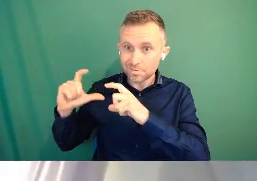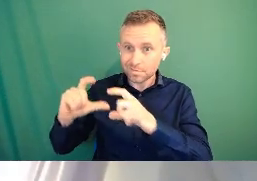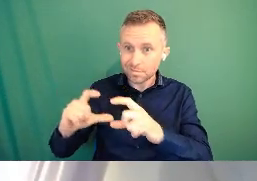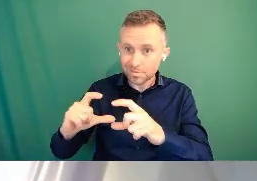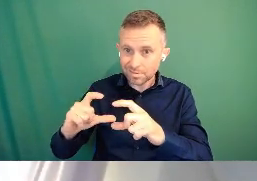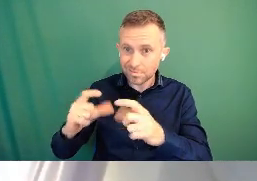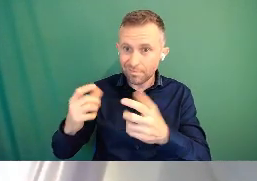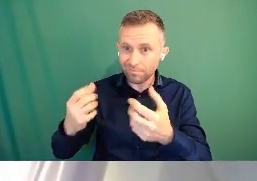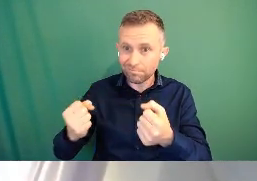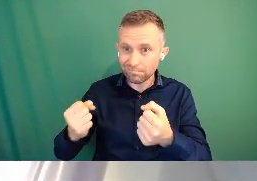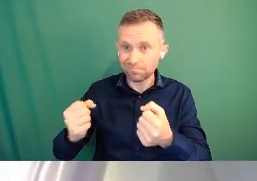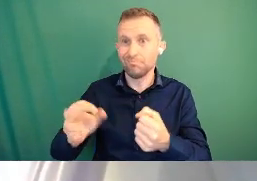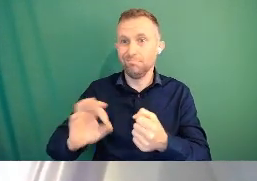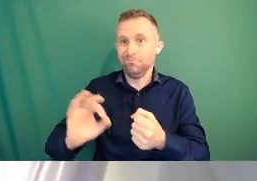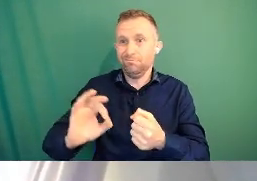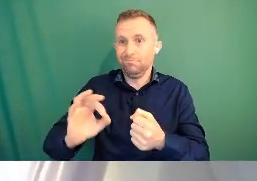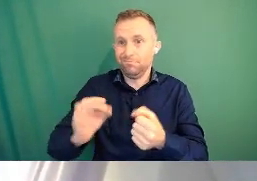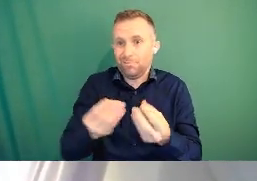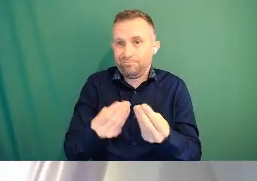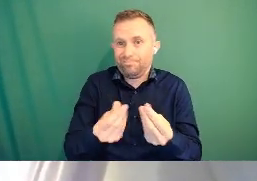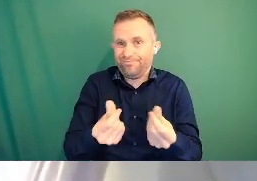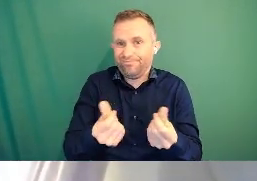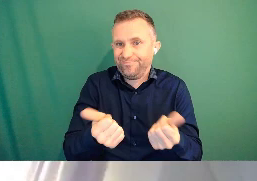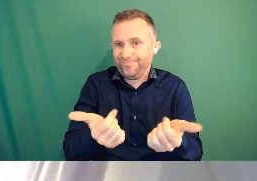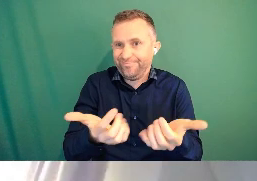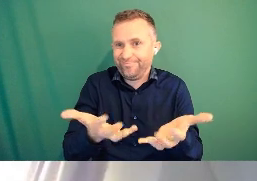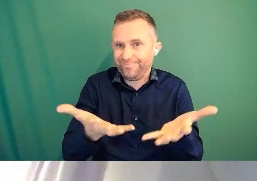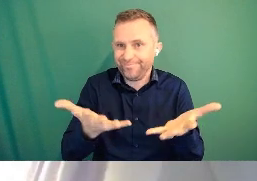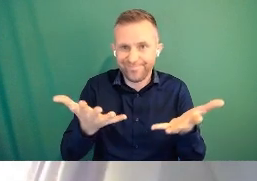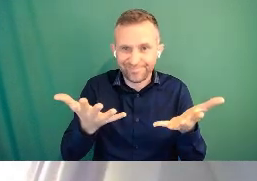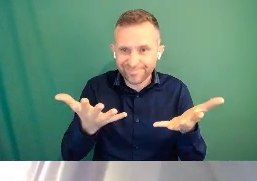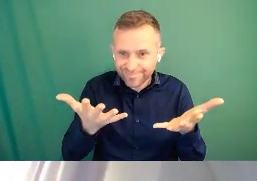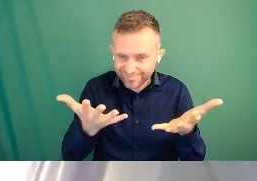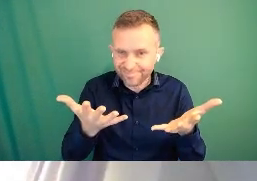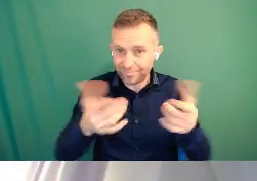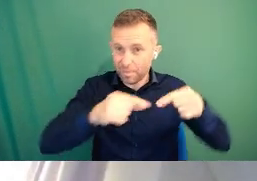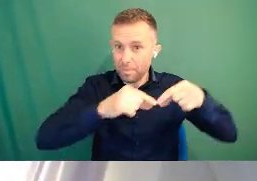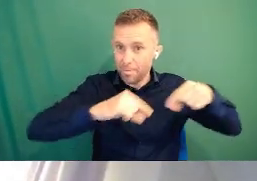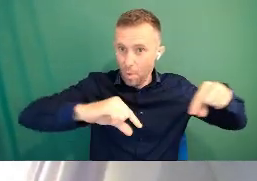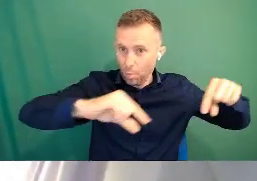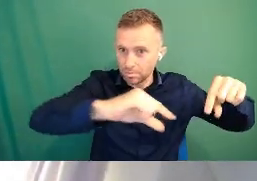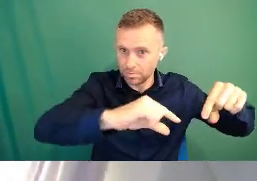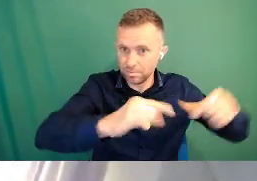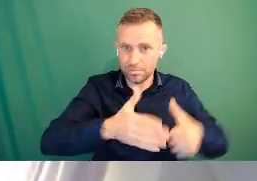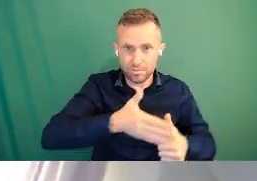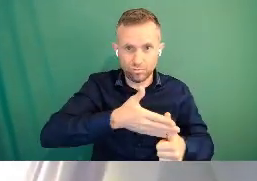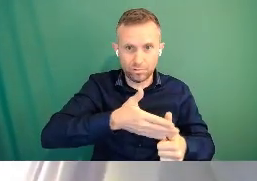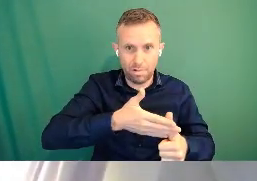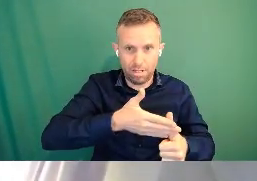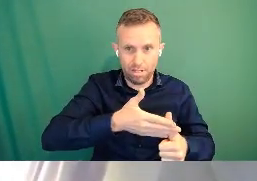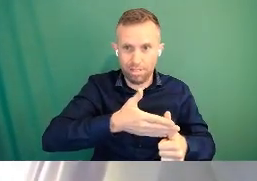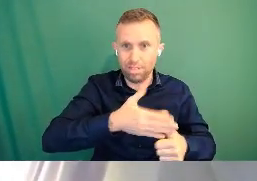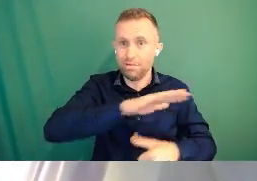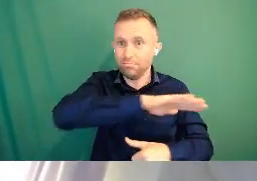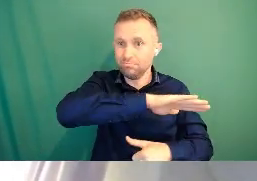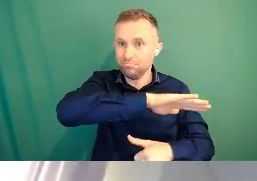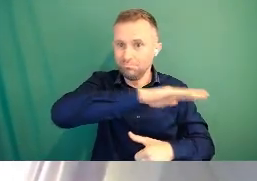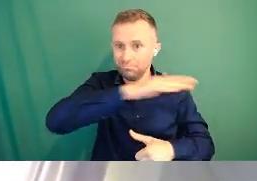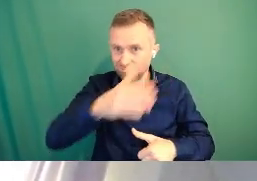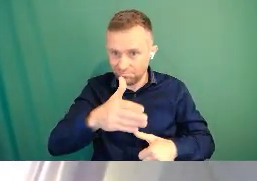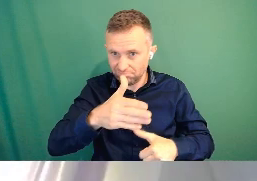day. However, the mound, dating back to the 11th century, and the dry moat, as I say, is still existent of that